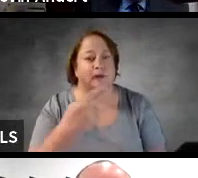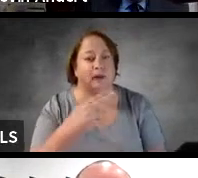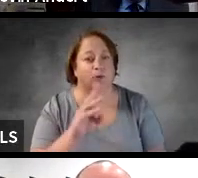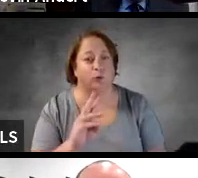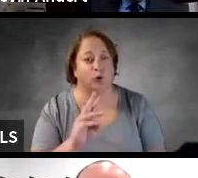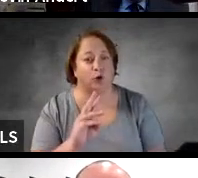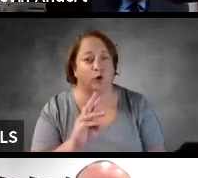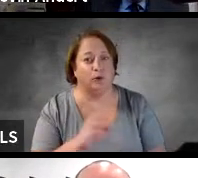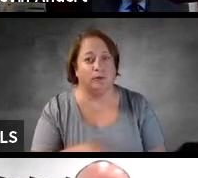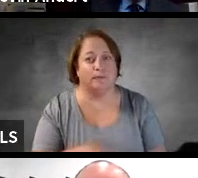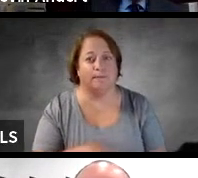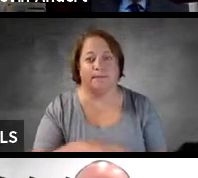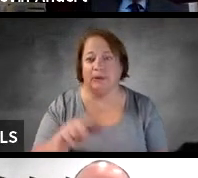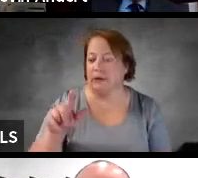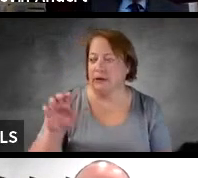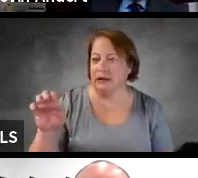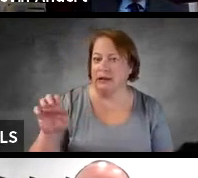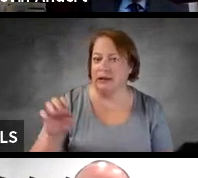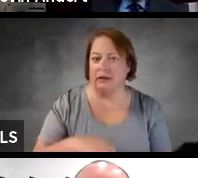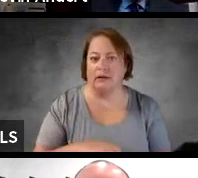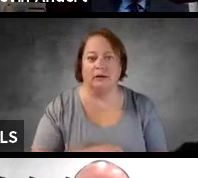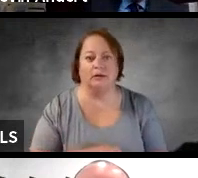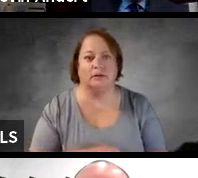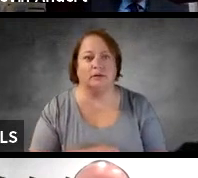Hazelwood? Keisha Lee.